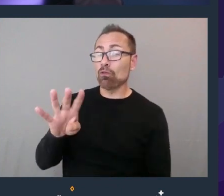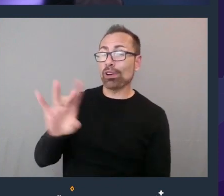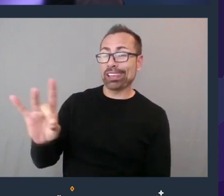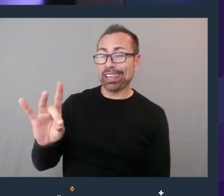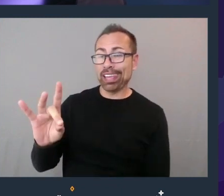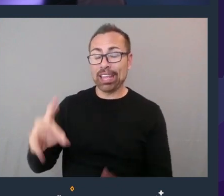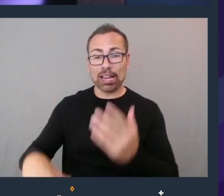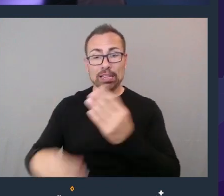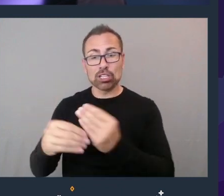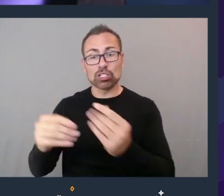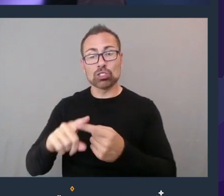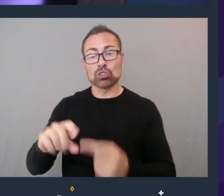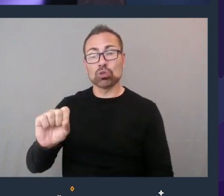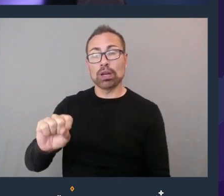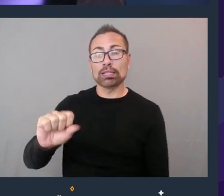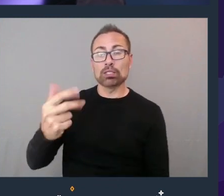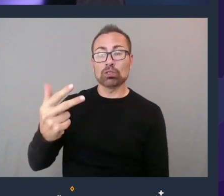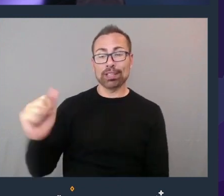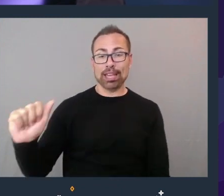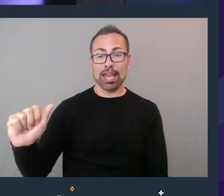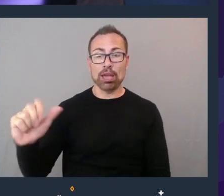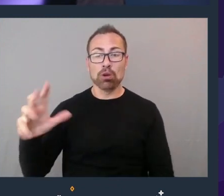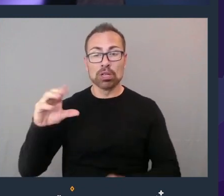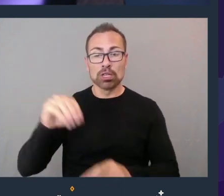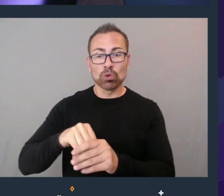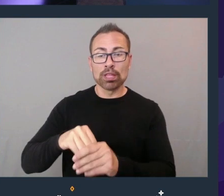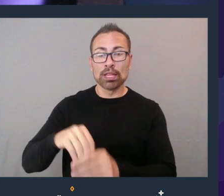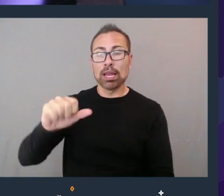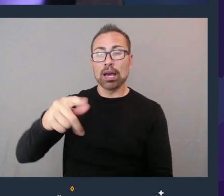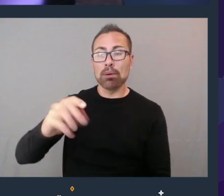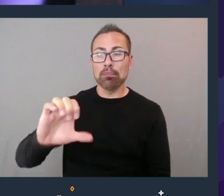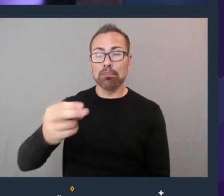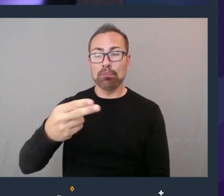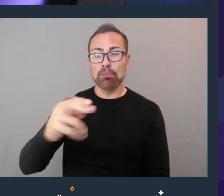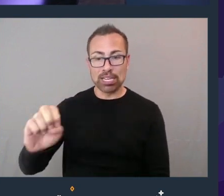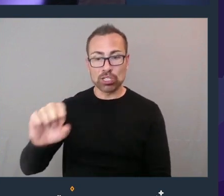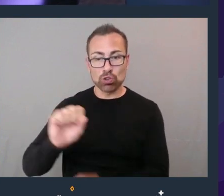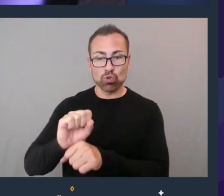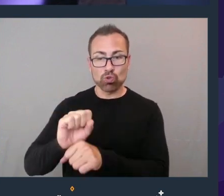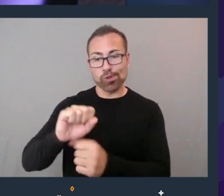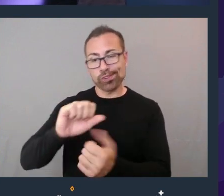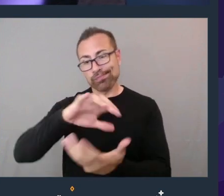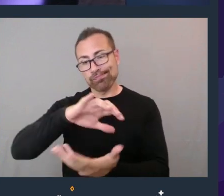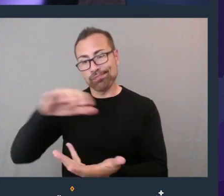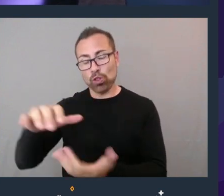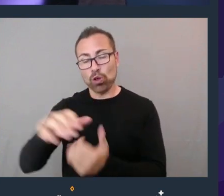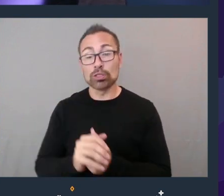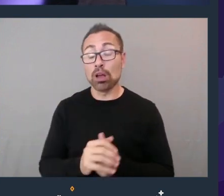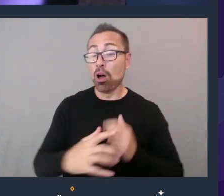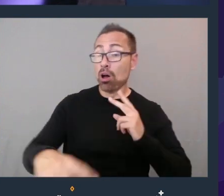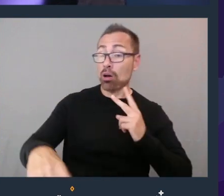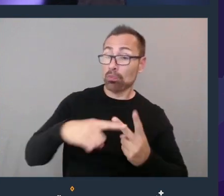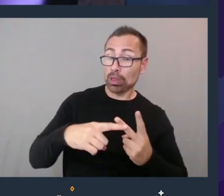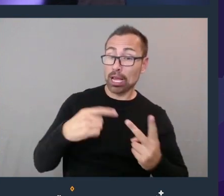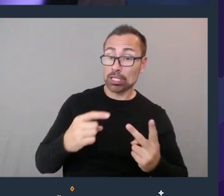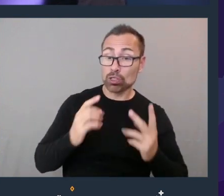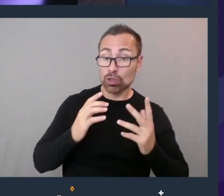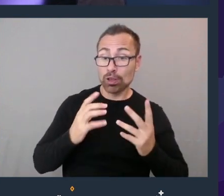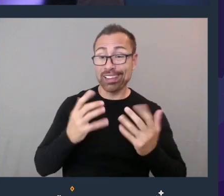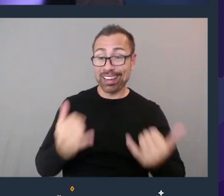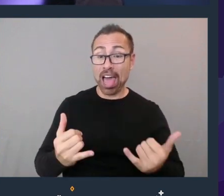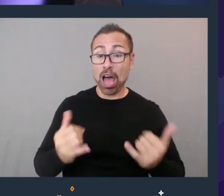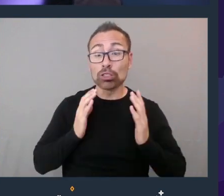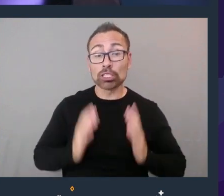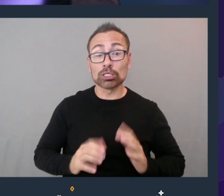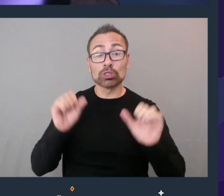S3 used in Apache Hadoop workloads. We've also made 7 contributions to improve performance for customers that use Trino, which is an open